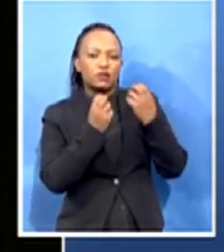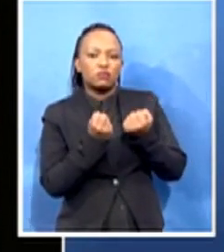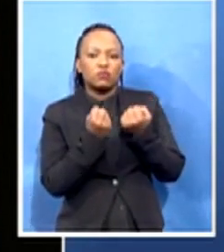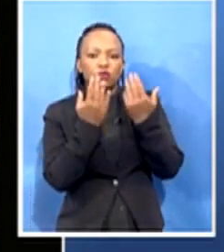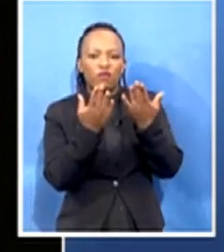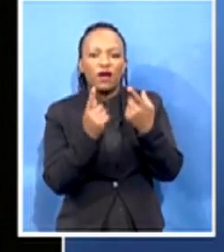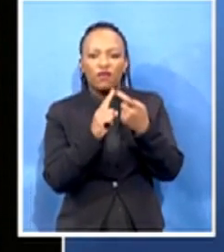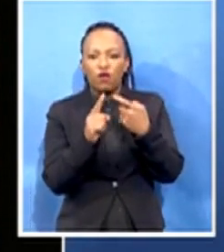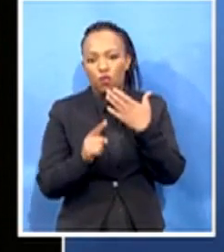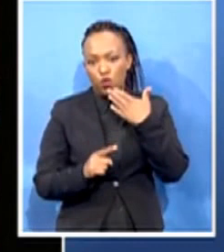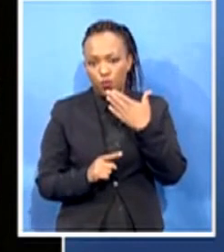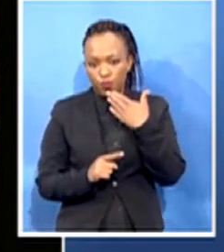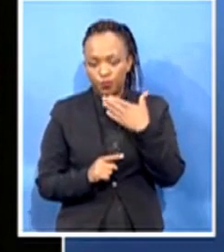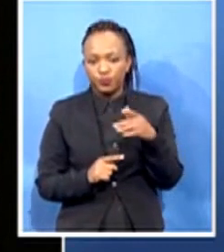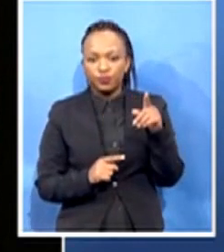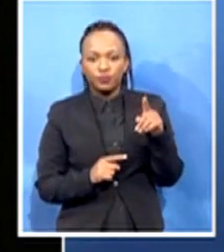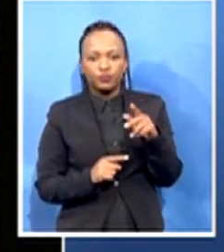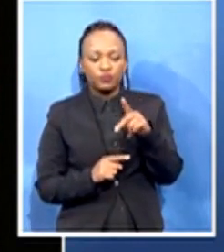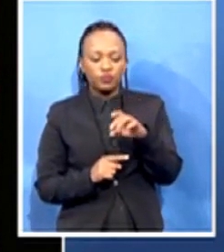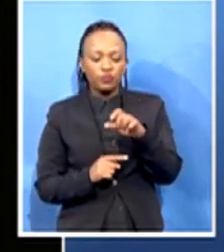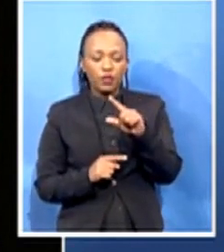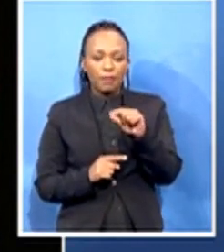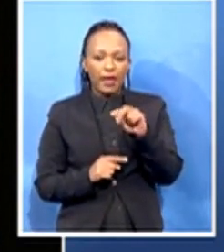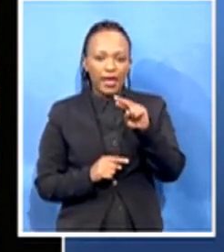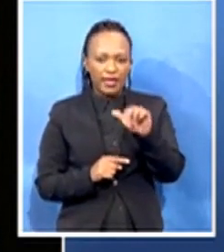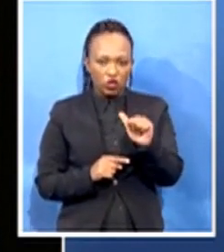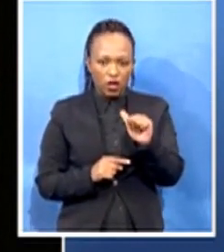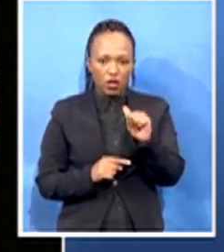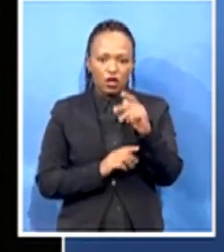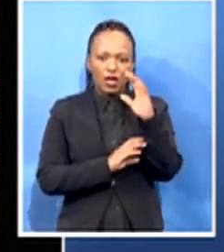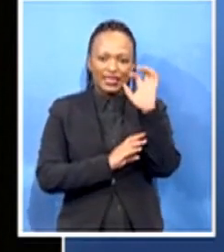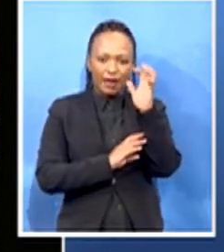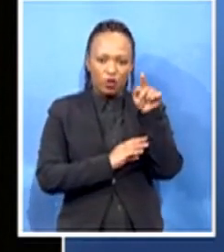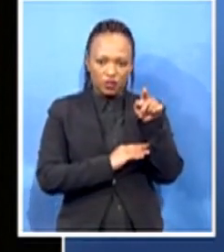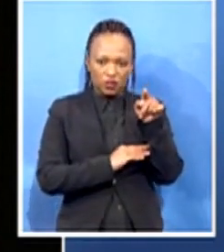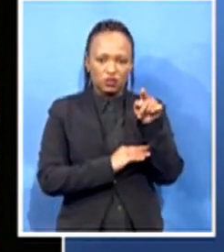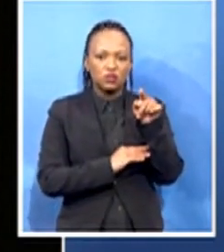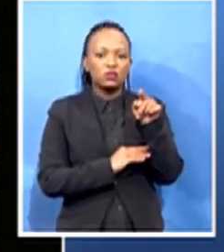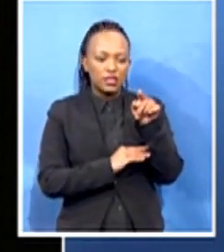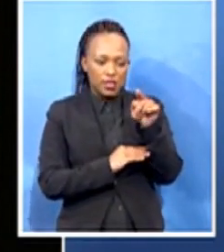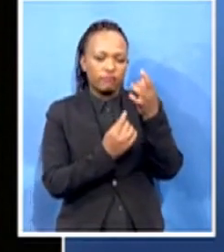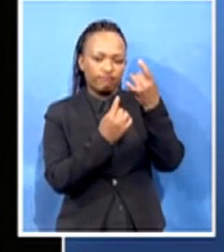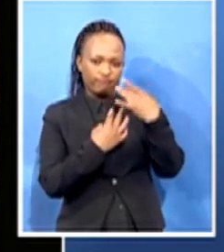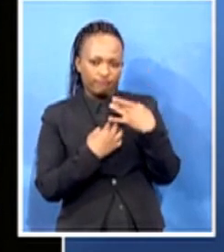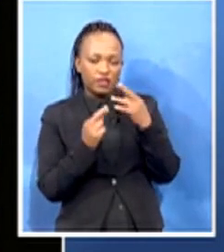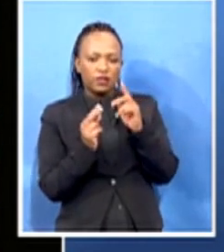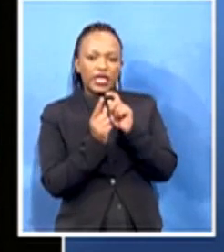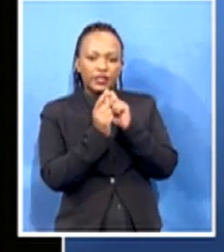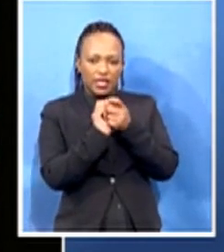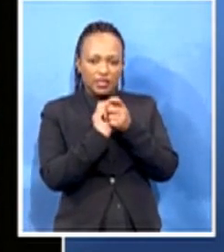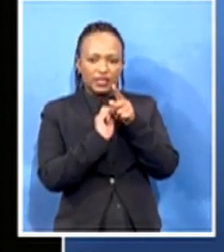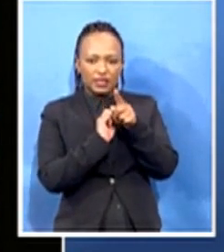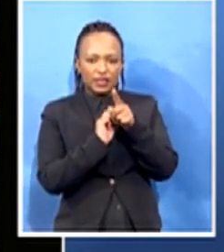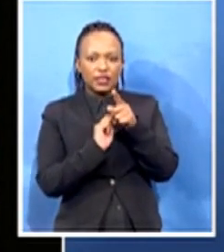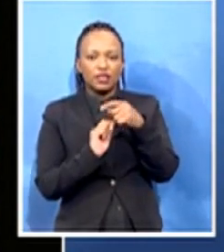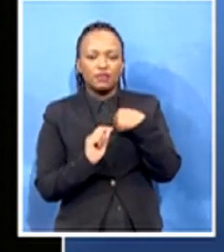Petra Diamonds. And yes, I can confirm that we are penal